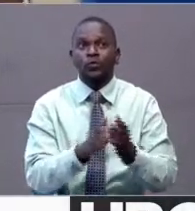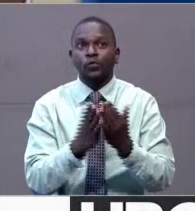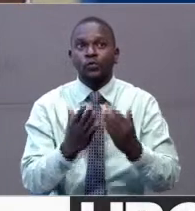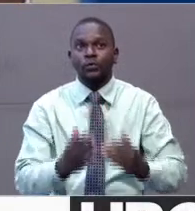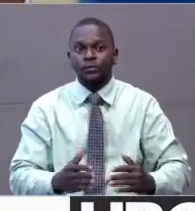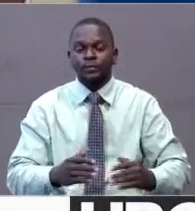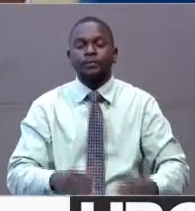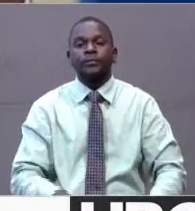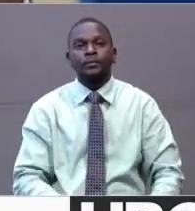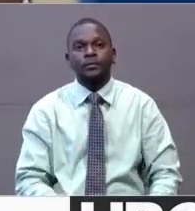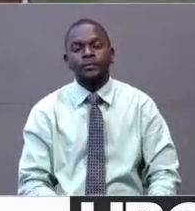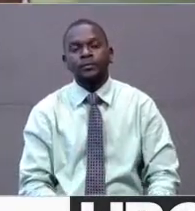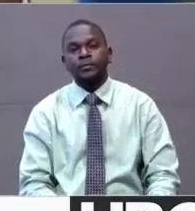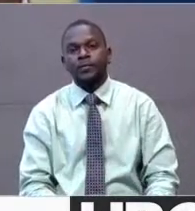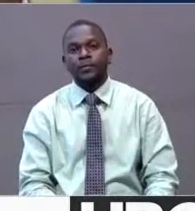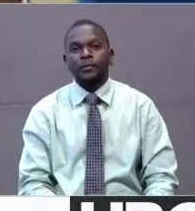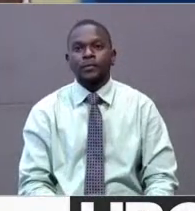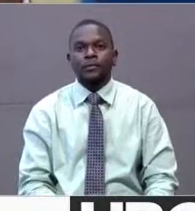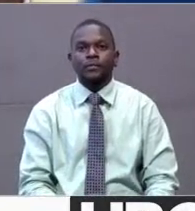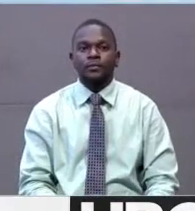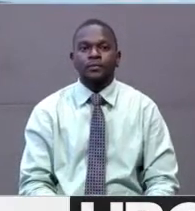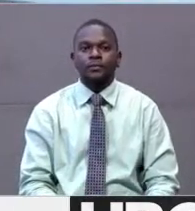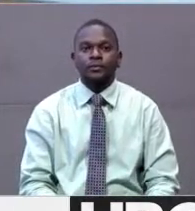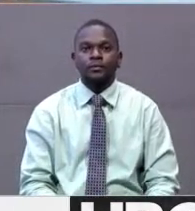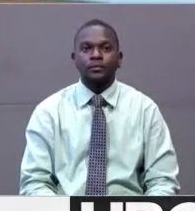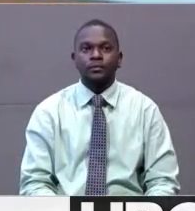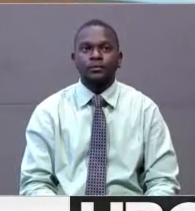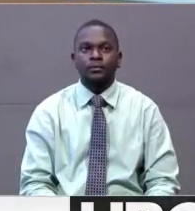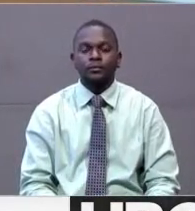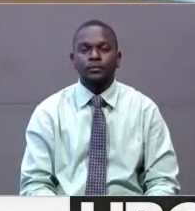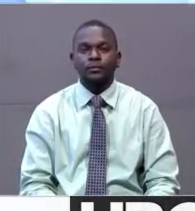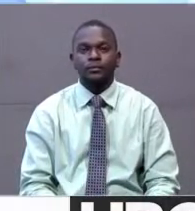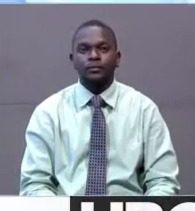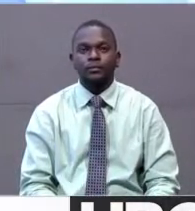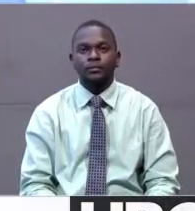Kahwa and Sebira Andrew, UBC News.